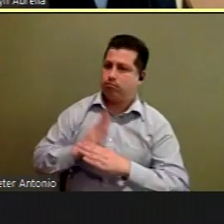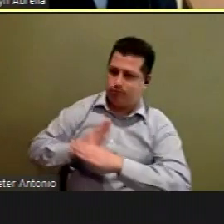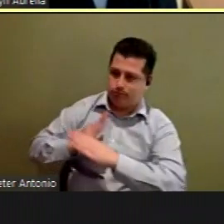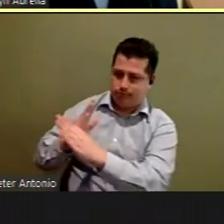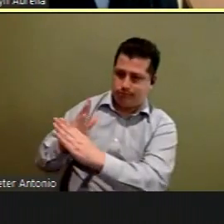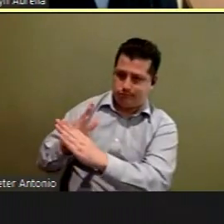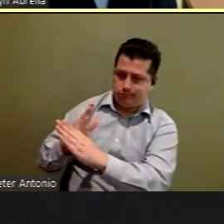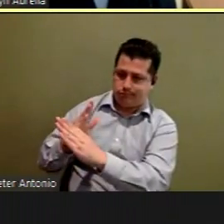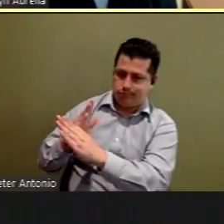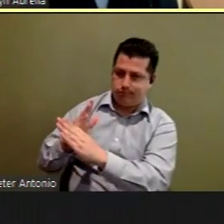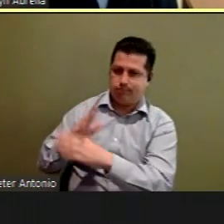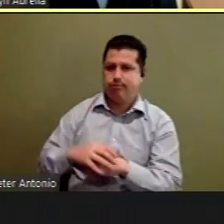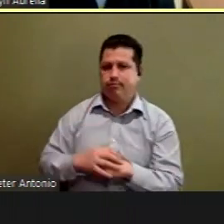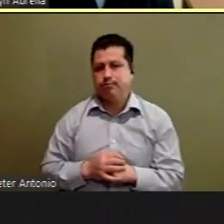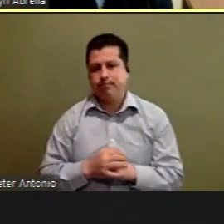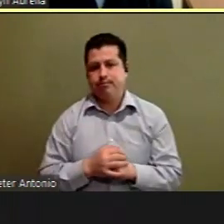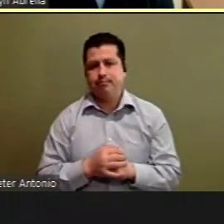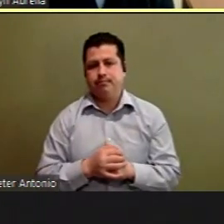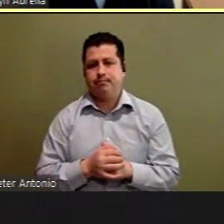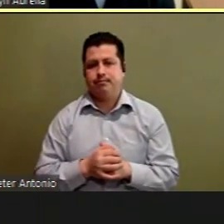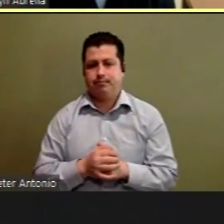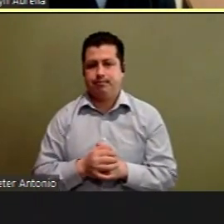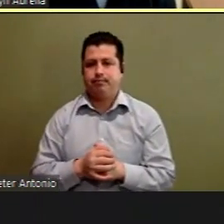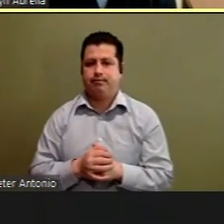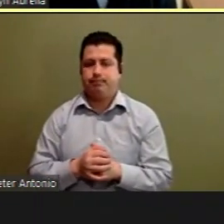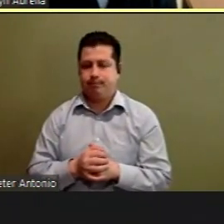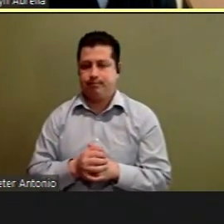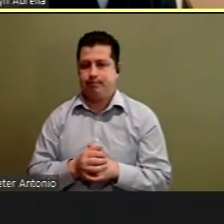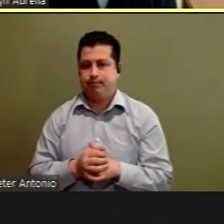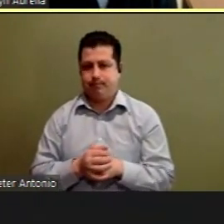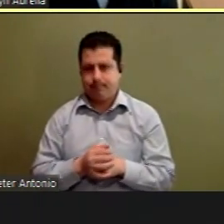from it. Next slide.